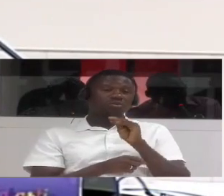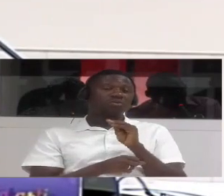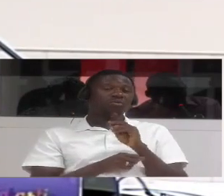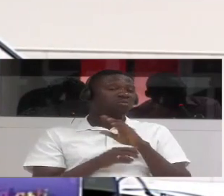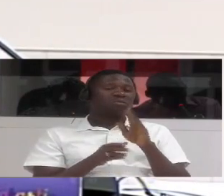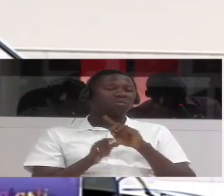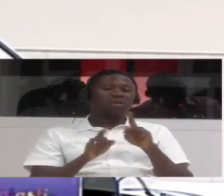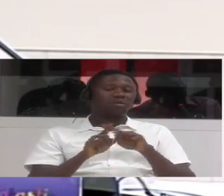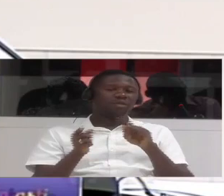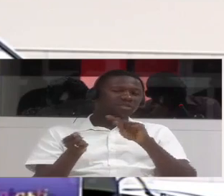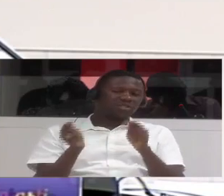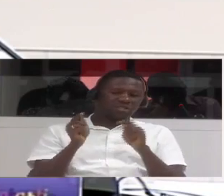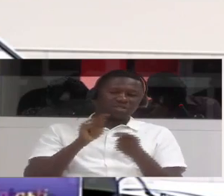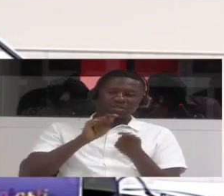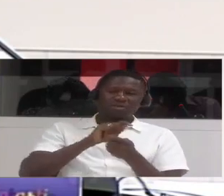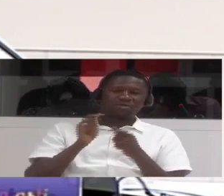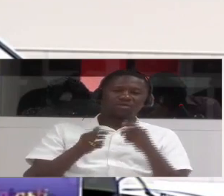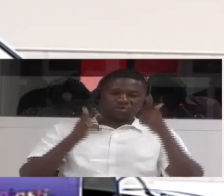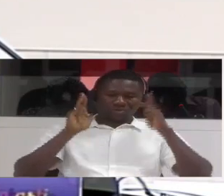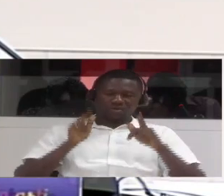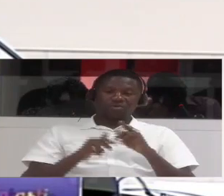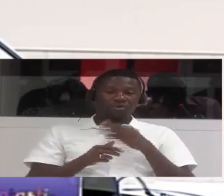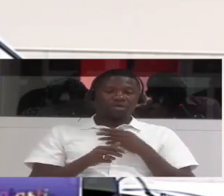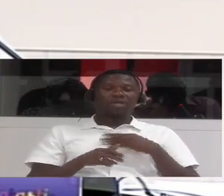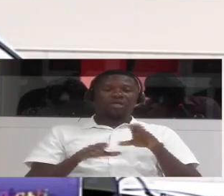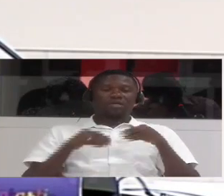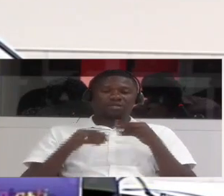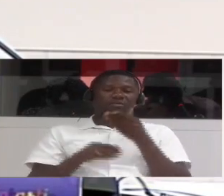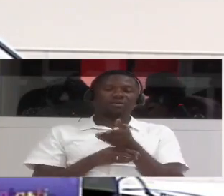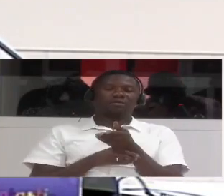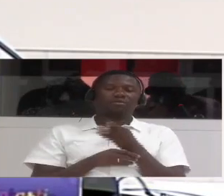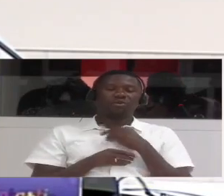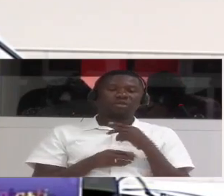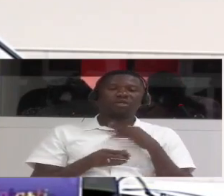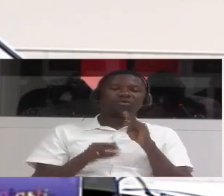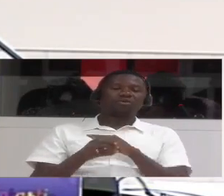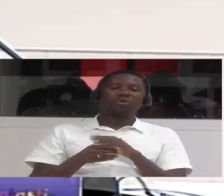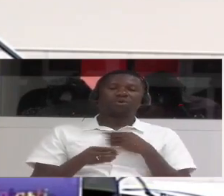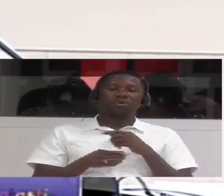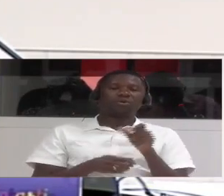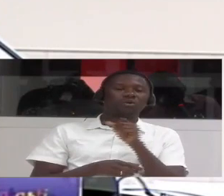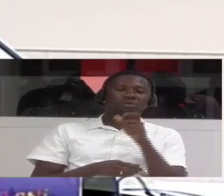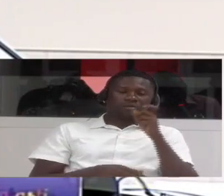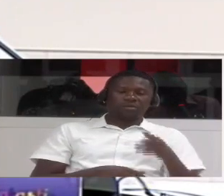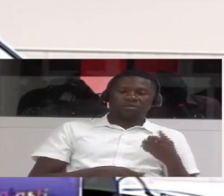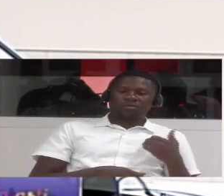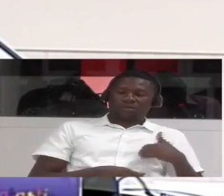of amendment of these laws, but nonetheless, they applied them on certain people. And when Jammeh